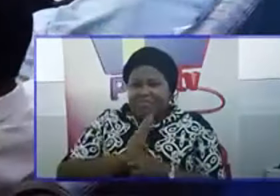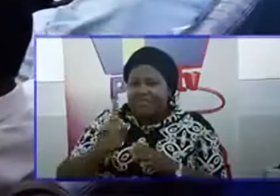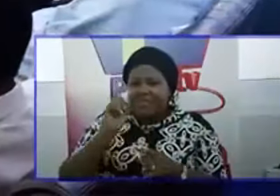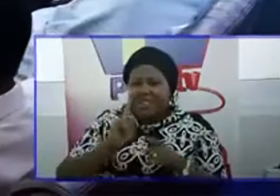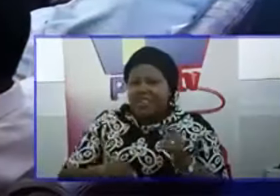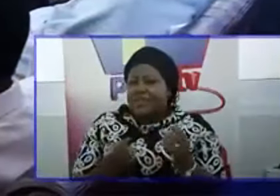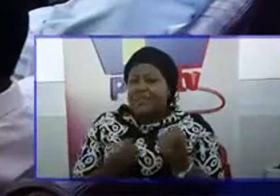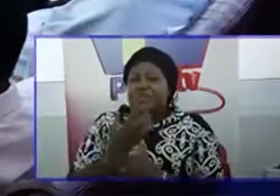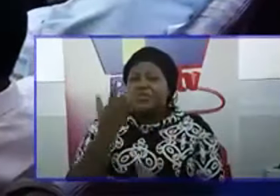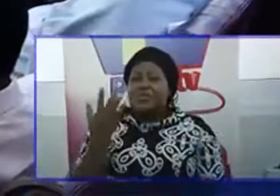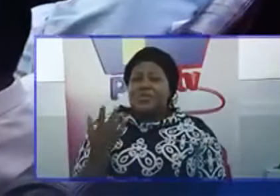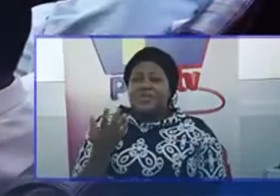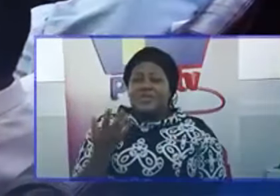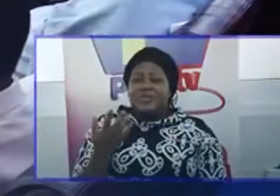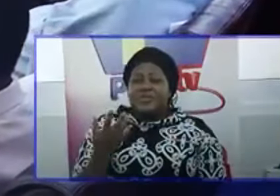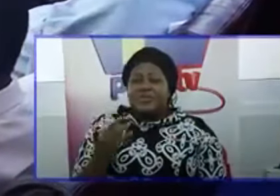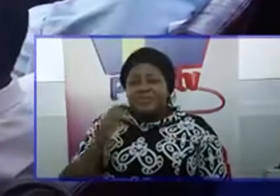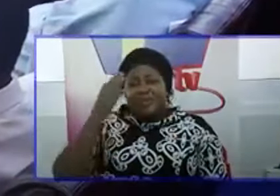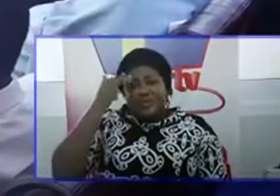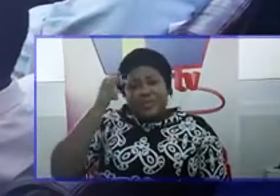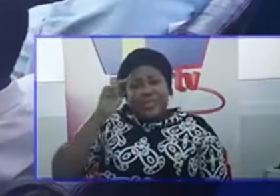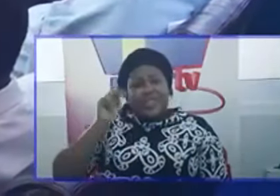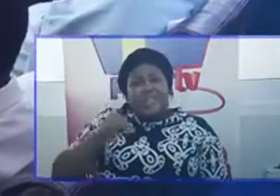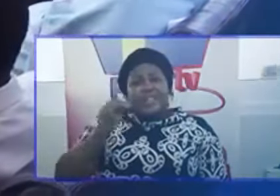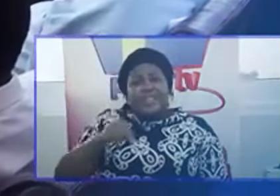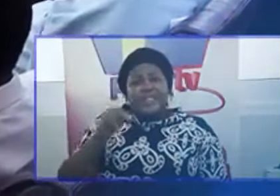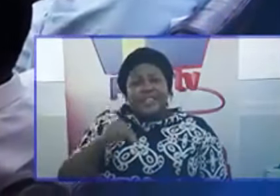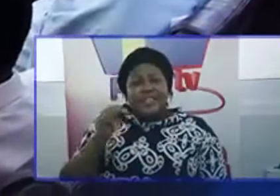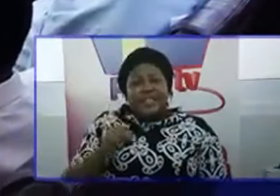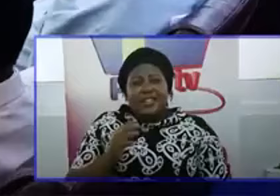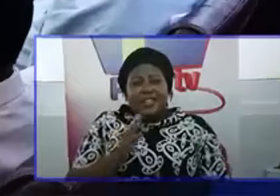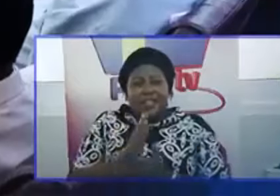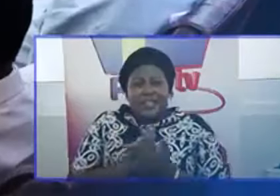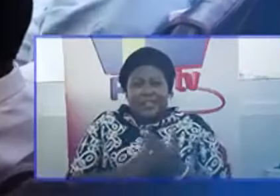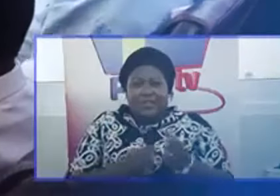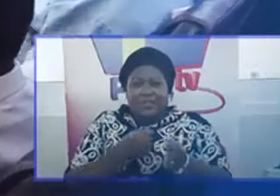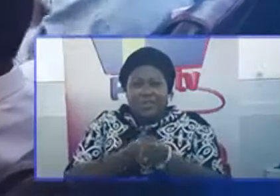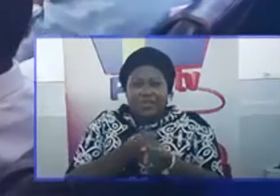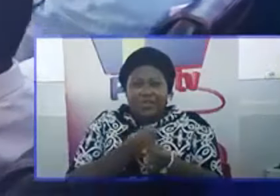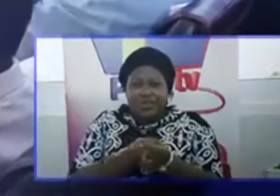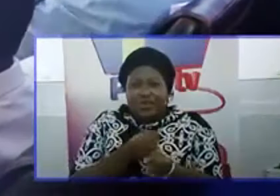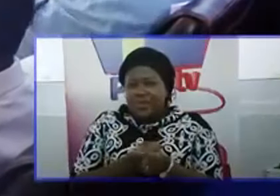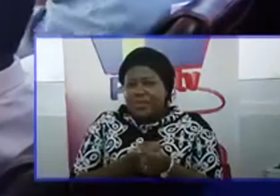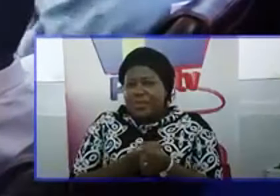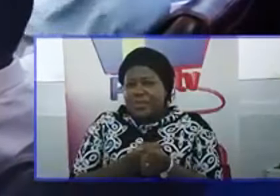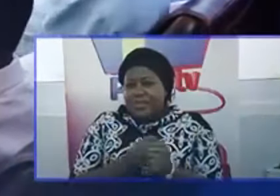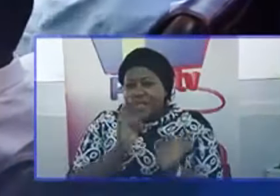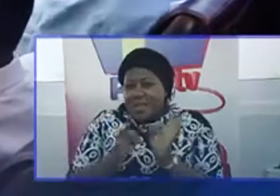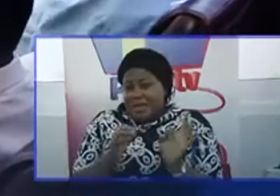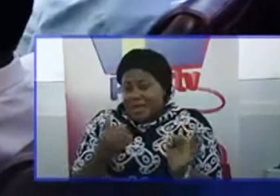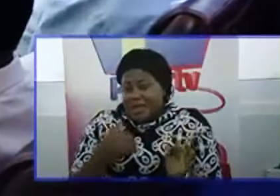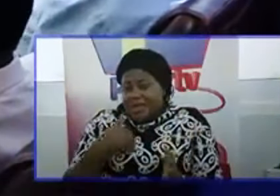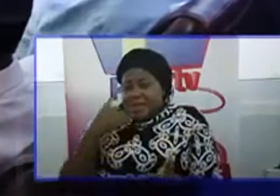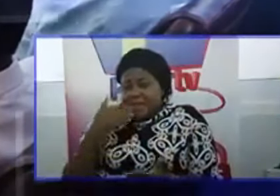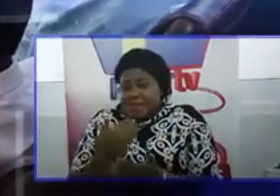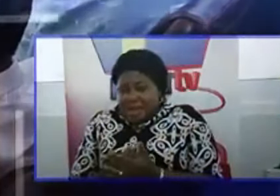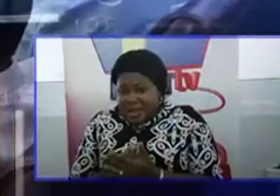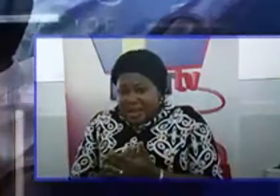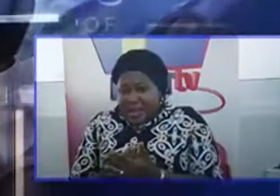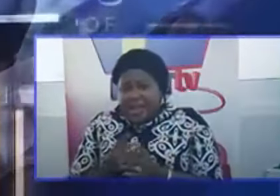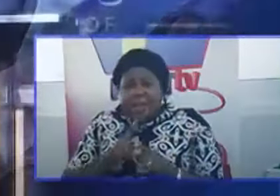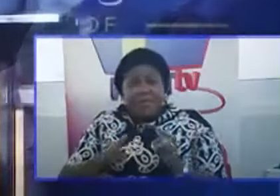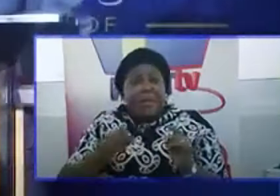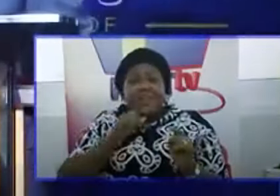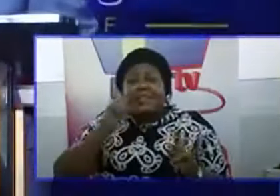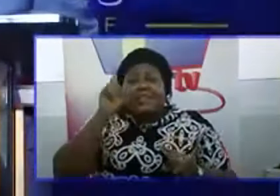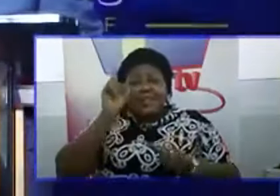you because you need some support. But when you have the money and you also don't have the ability, you cannot not